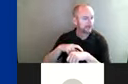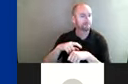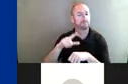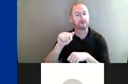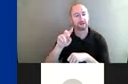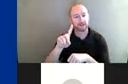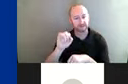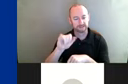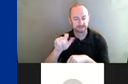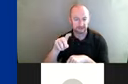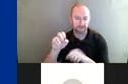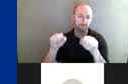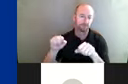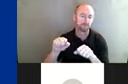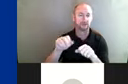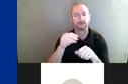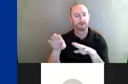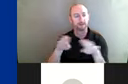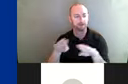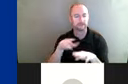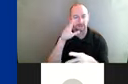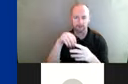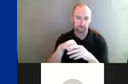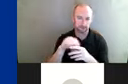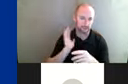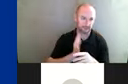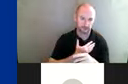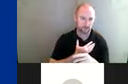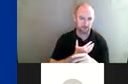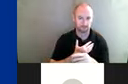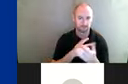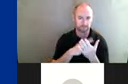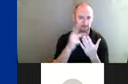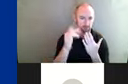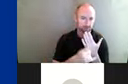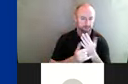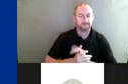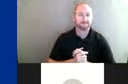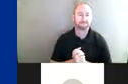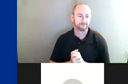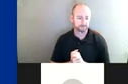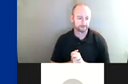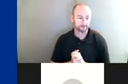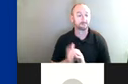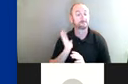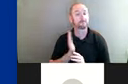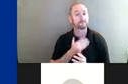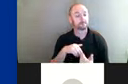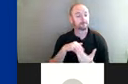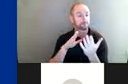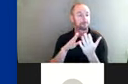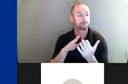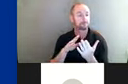or behavior. We're not getting into those things in this study necessarily. So our approach for